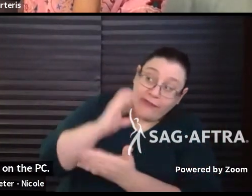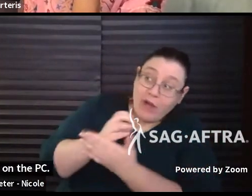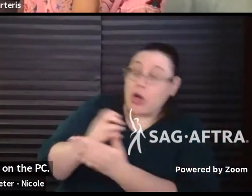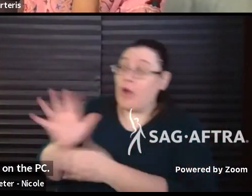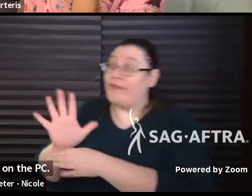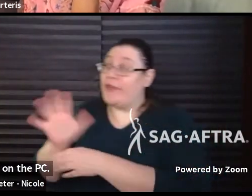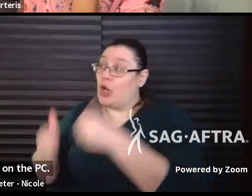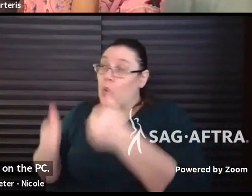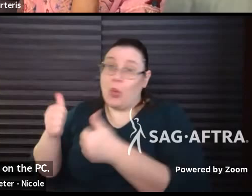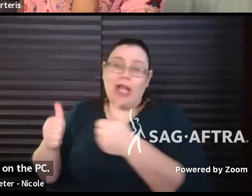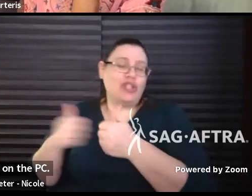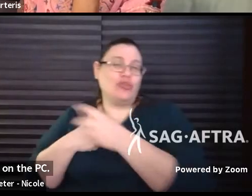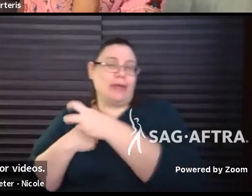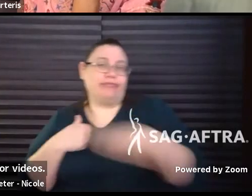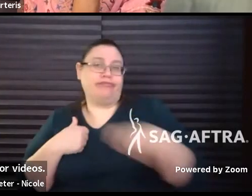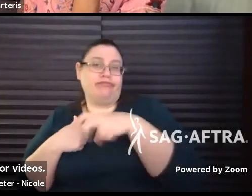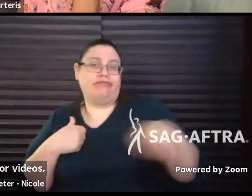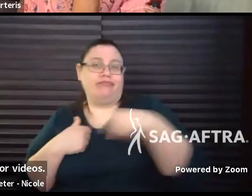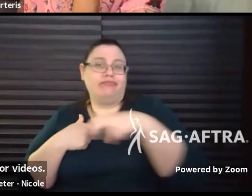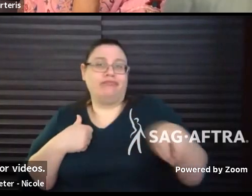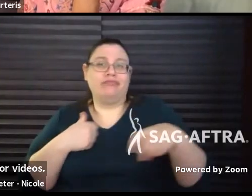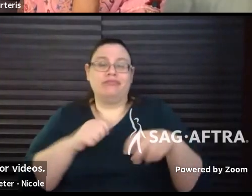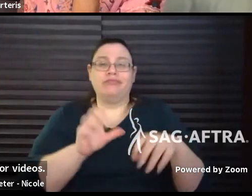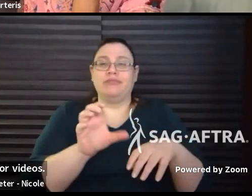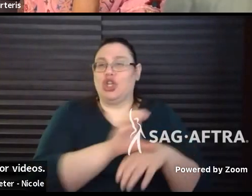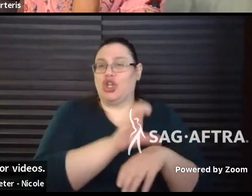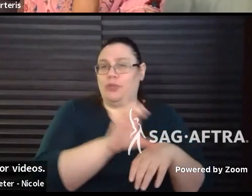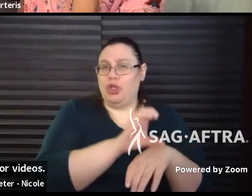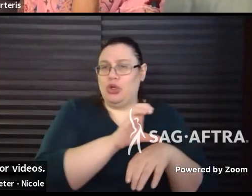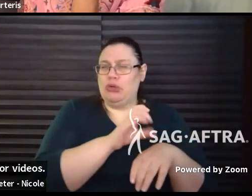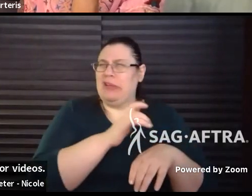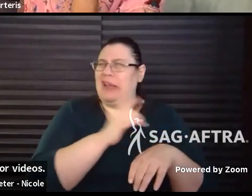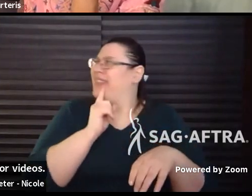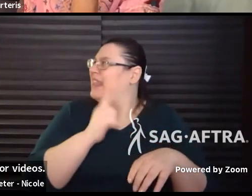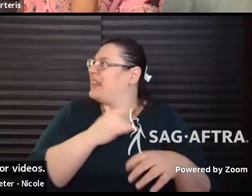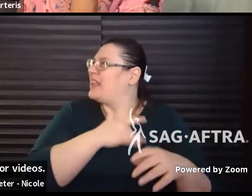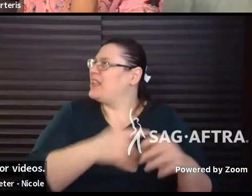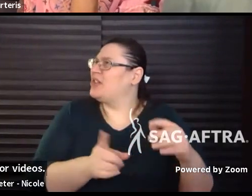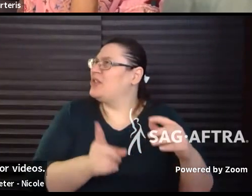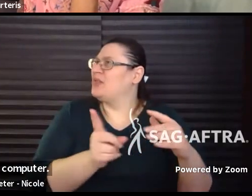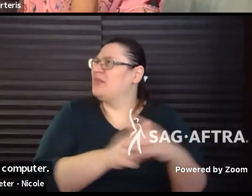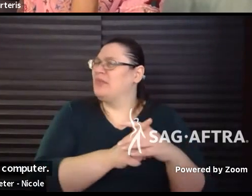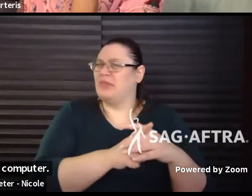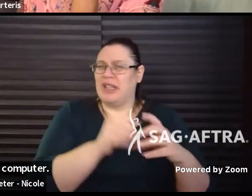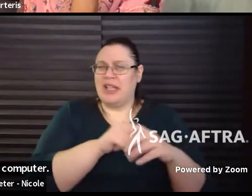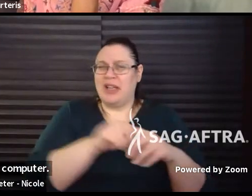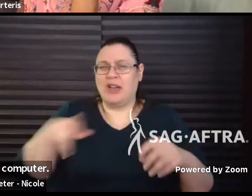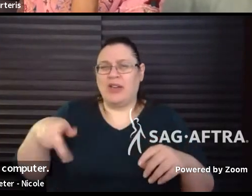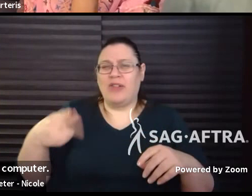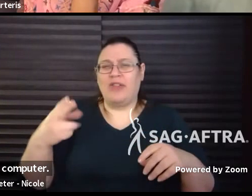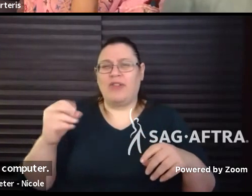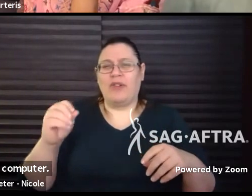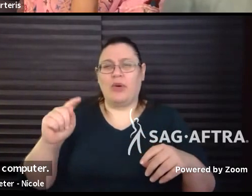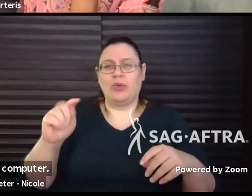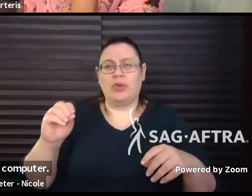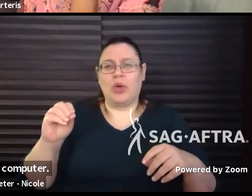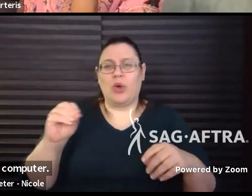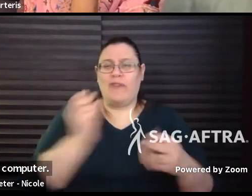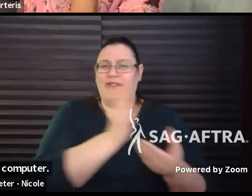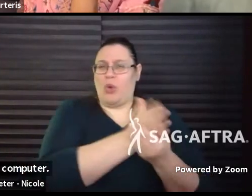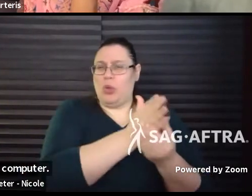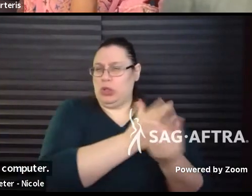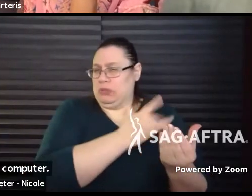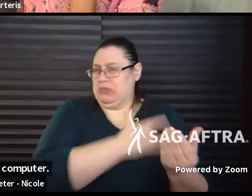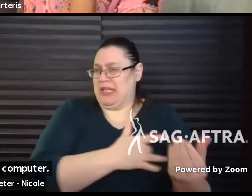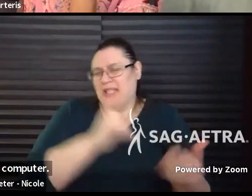directly onto your computer from that. They probably will live, I think they tend to go to your photos folder on PC, but just double